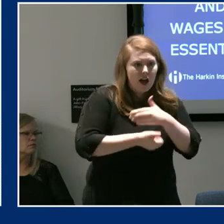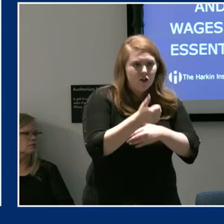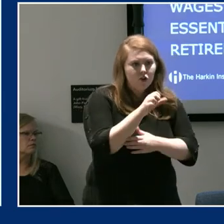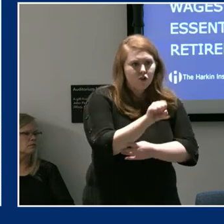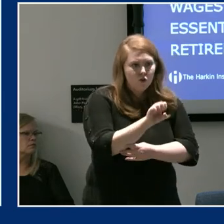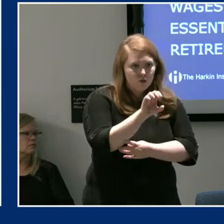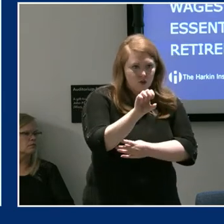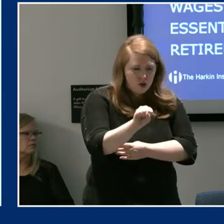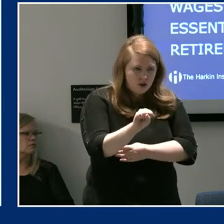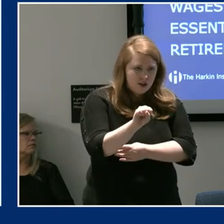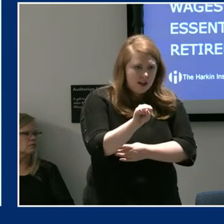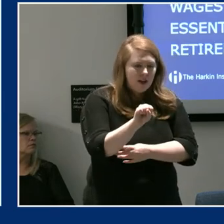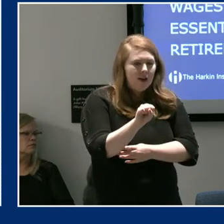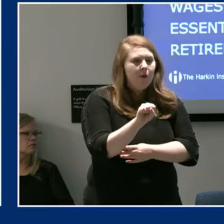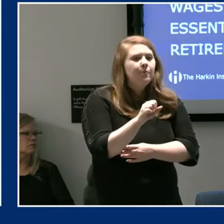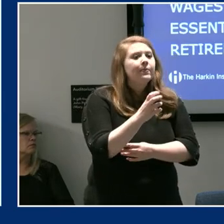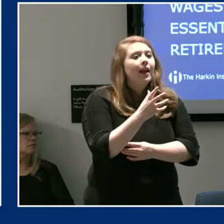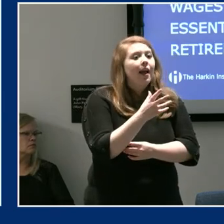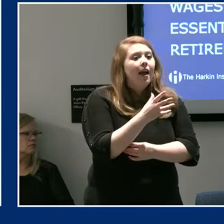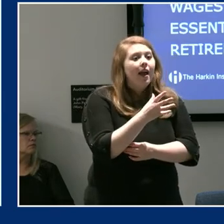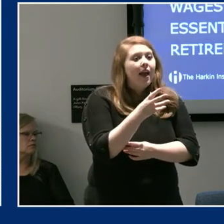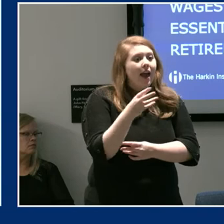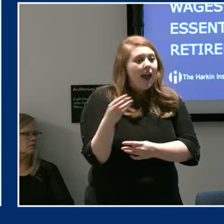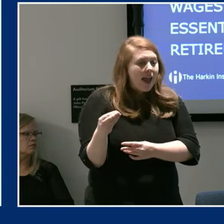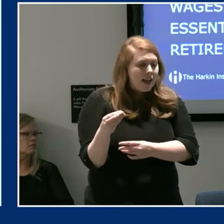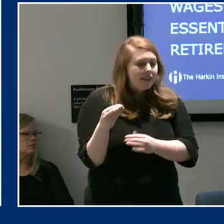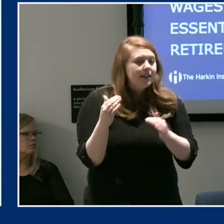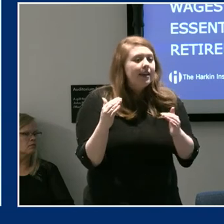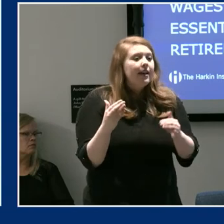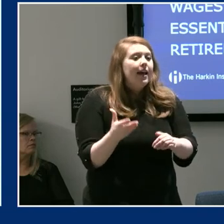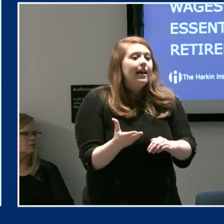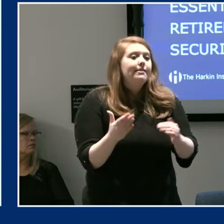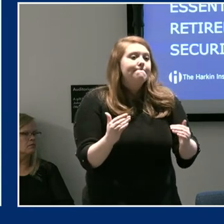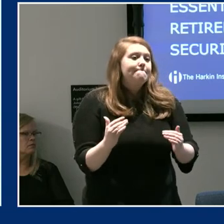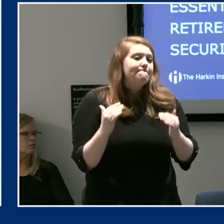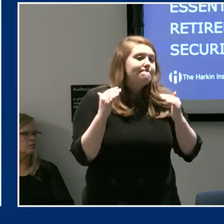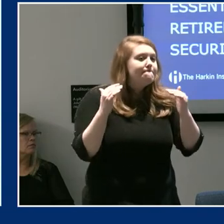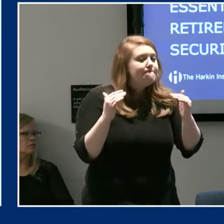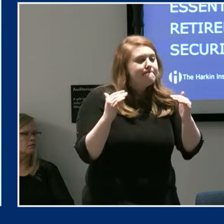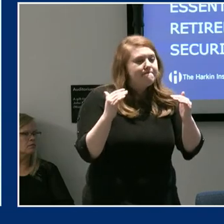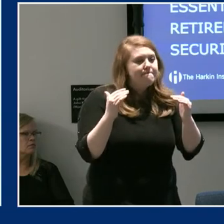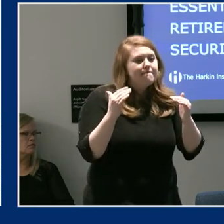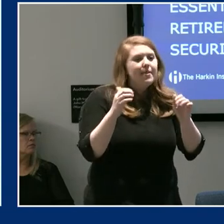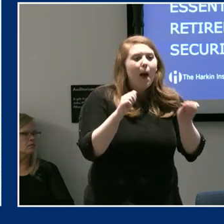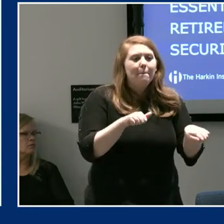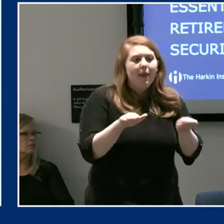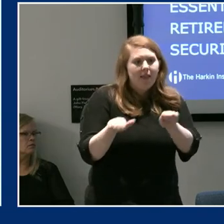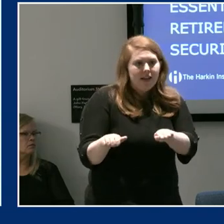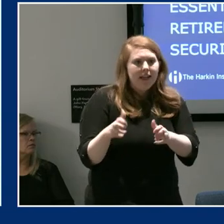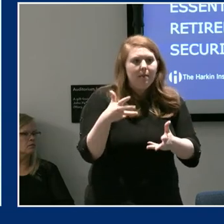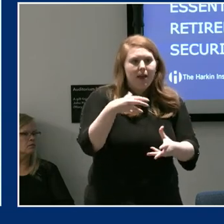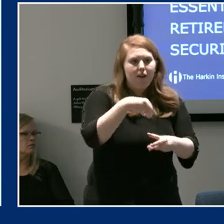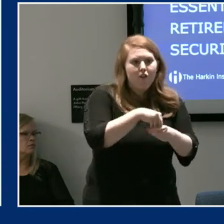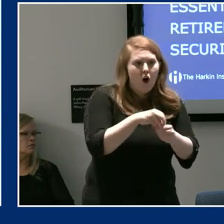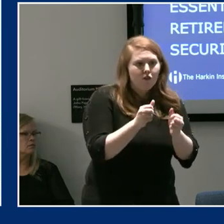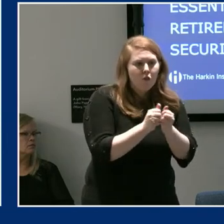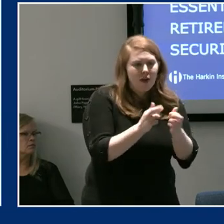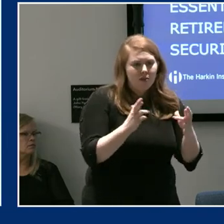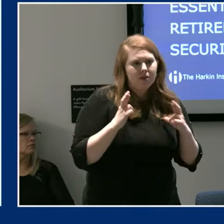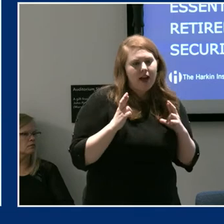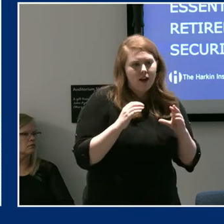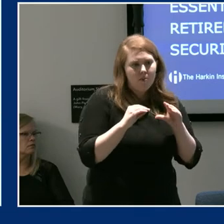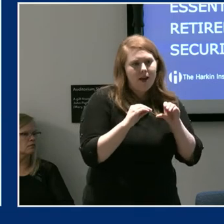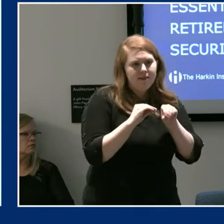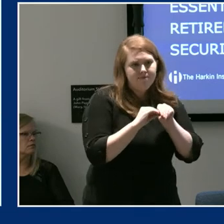Security, and it increases the ability, as we all know, to participate in retirement